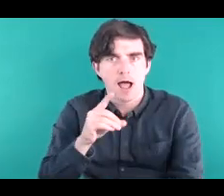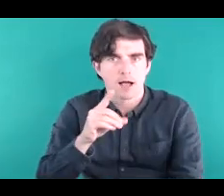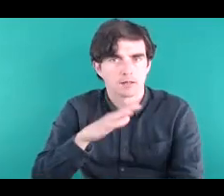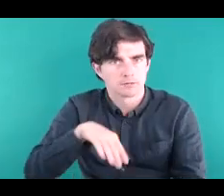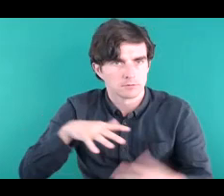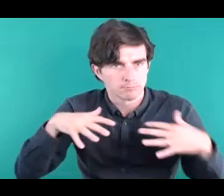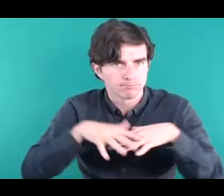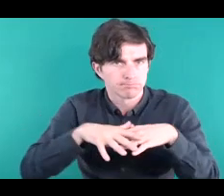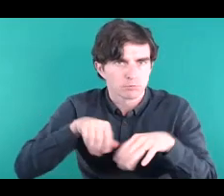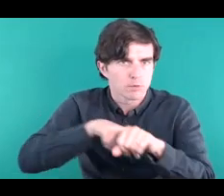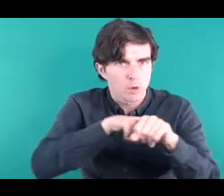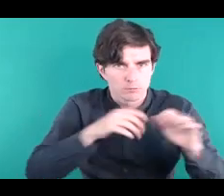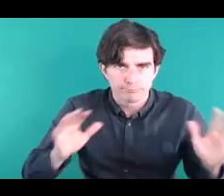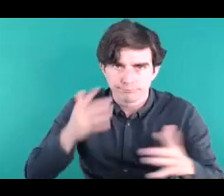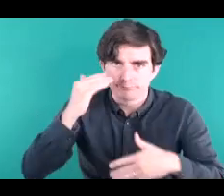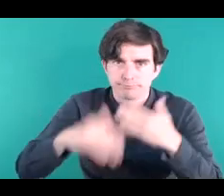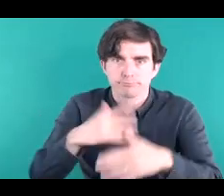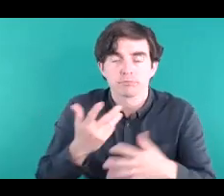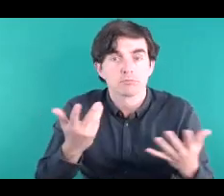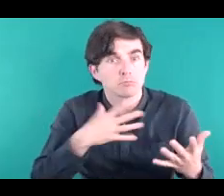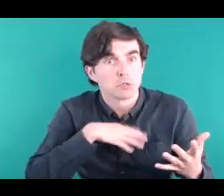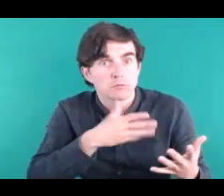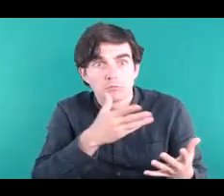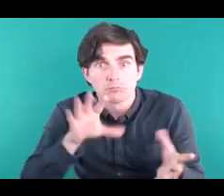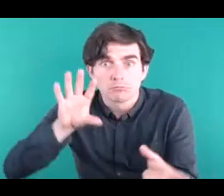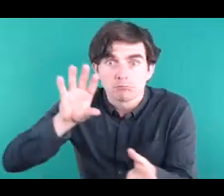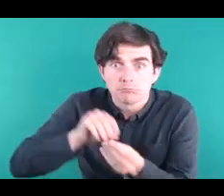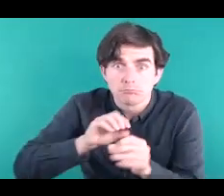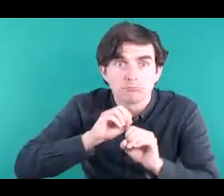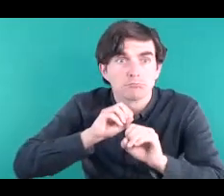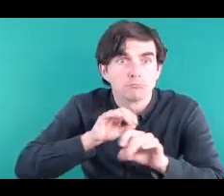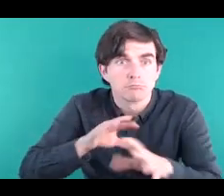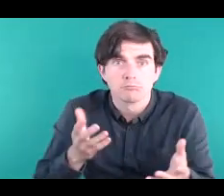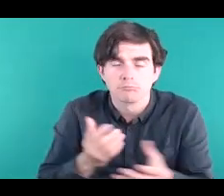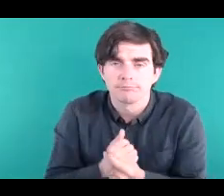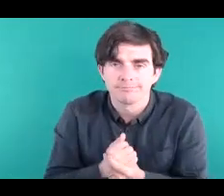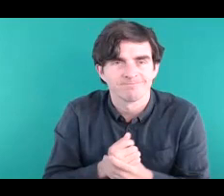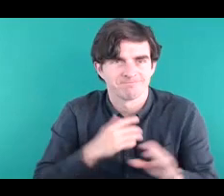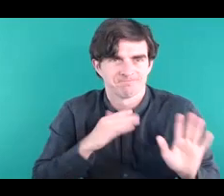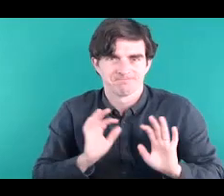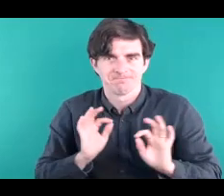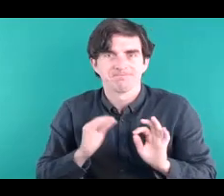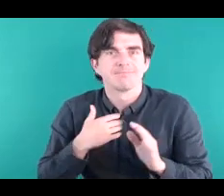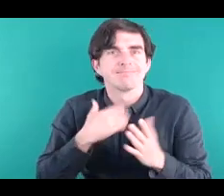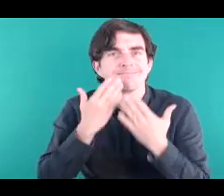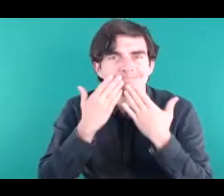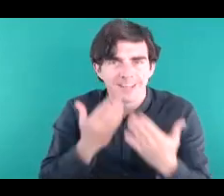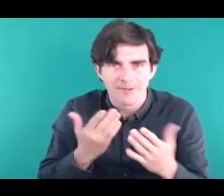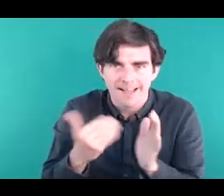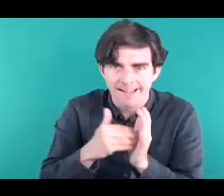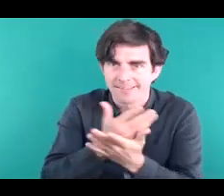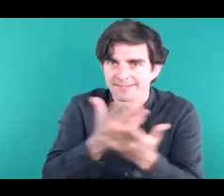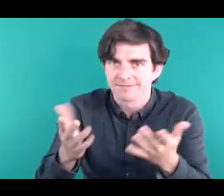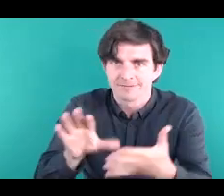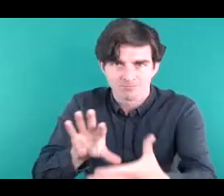and we look forward to group again, hopefully sooner than our previous duration, with more